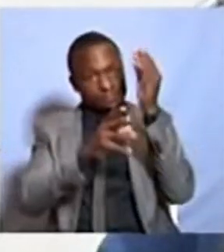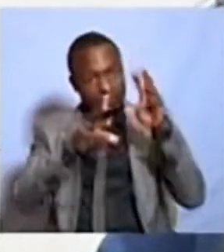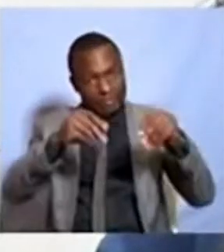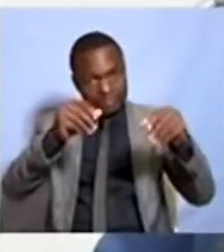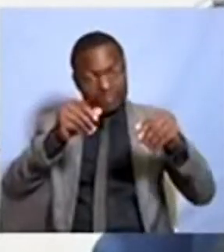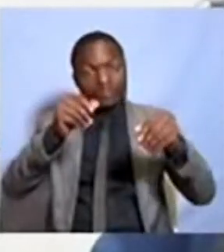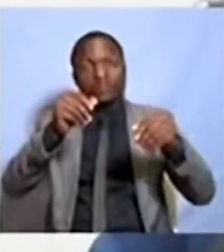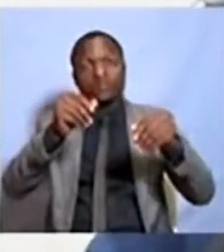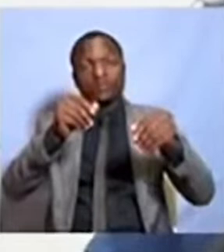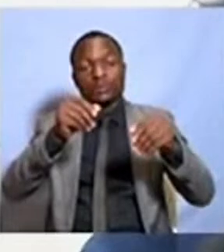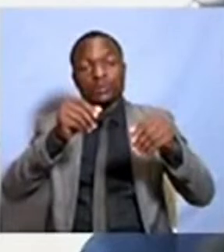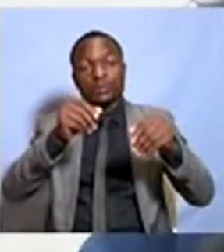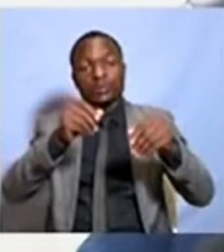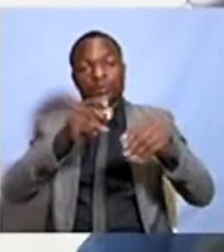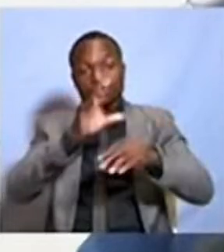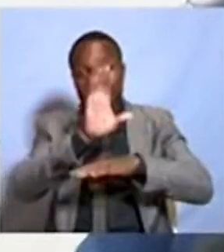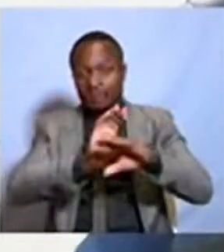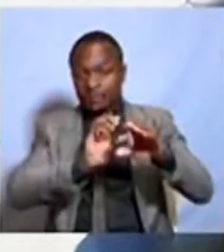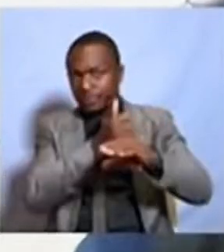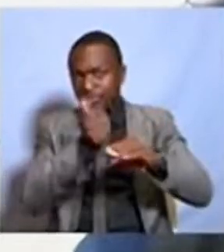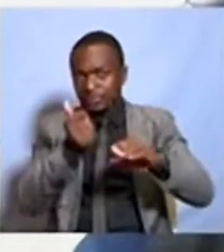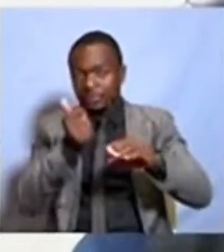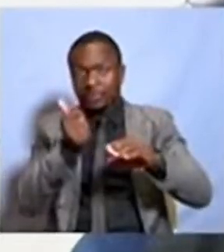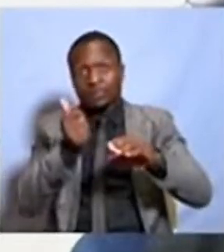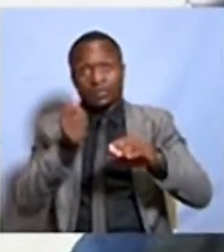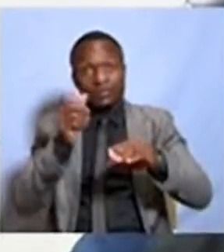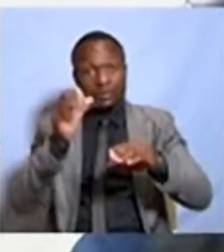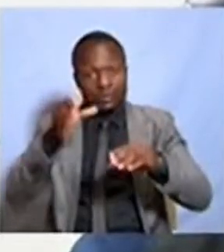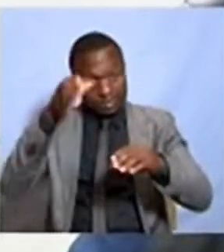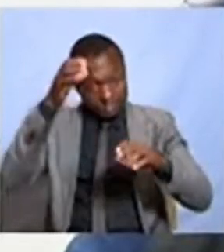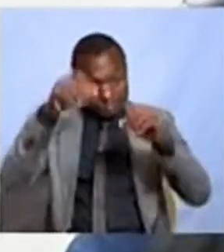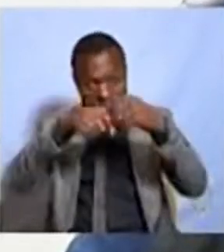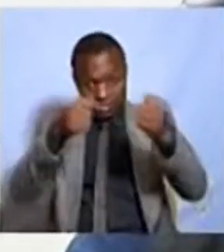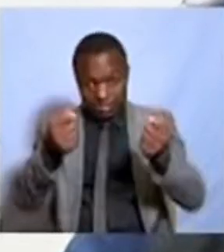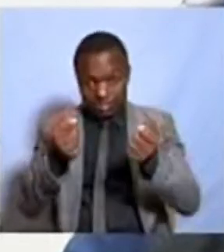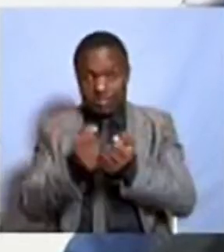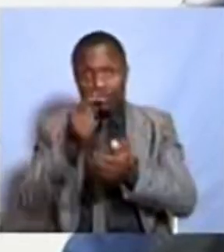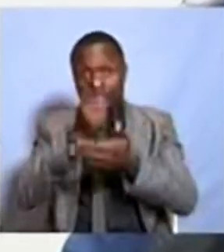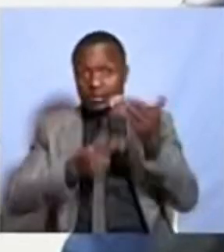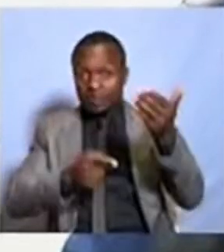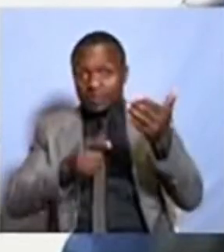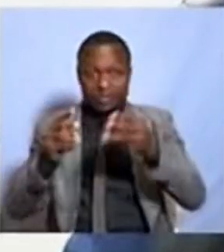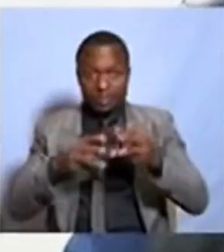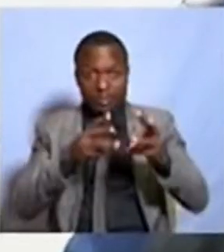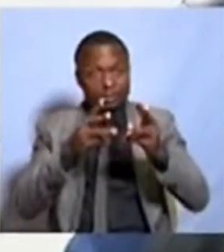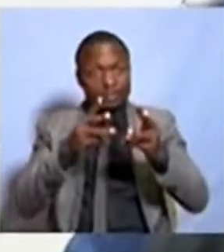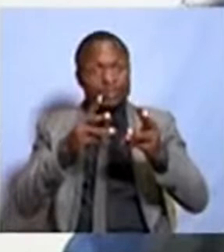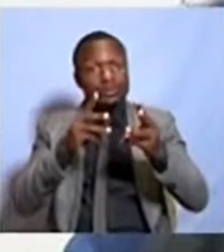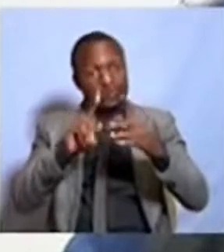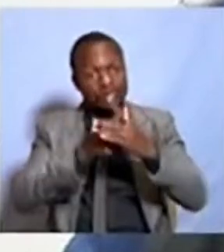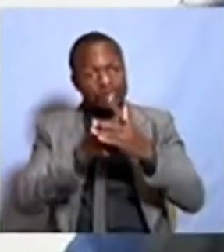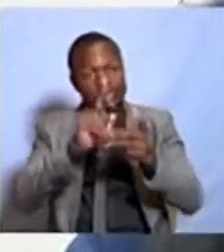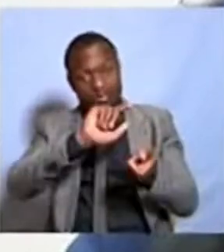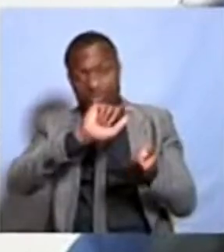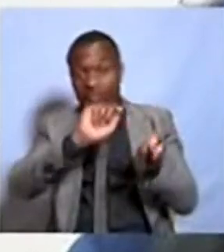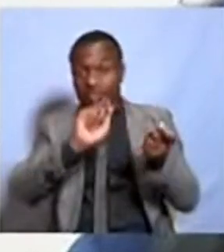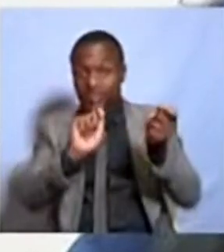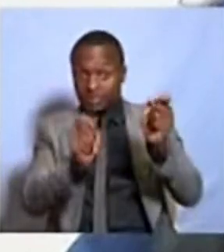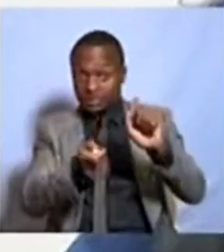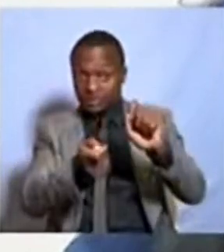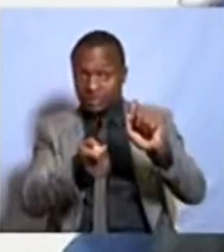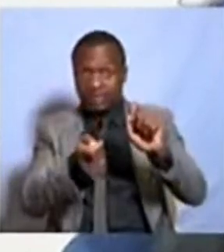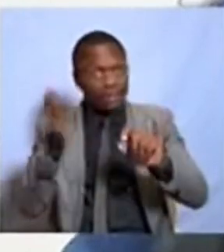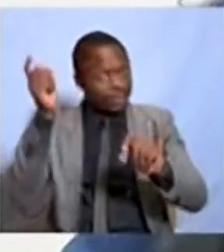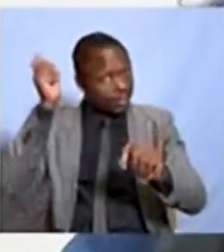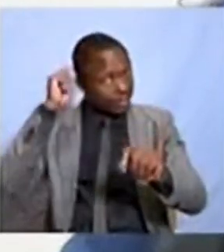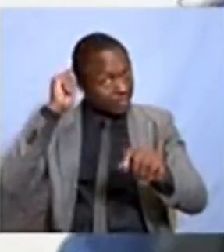person. As CSO, how much intervention are you putting in to ensure that we start changing the mindset? We start shifting the minds